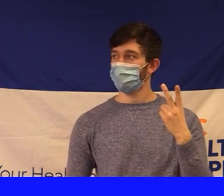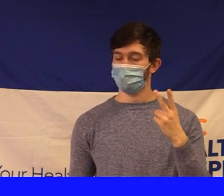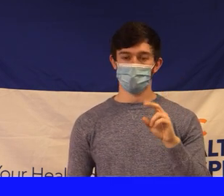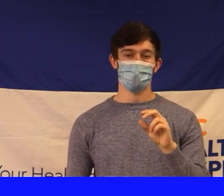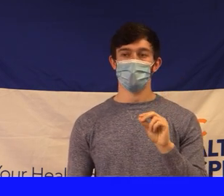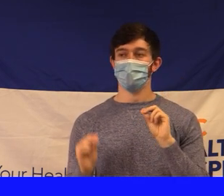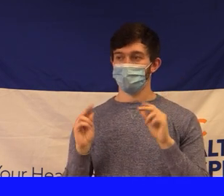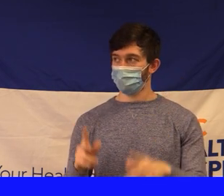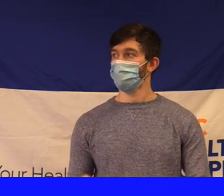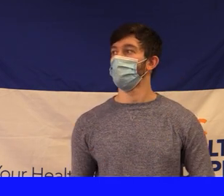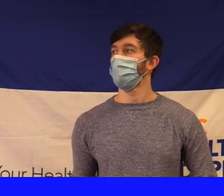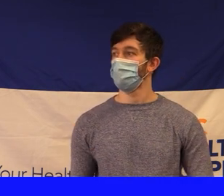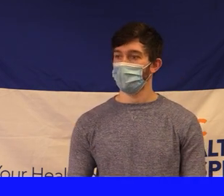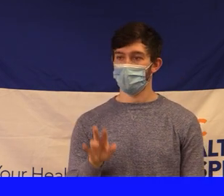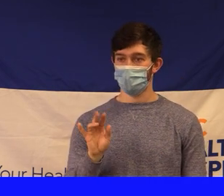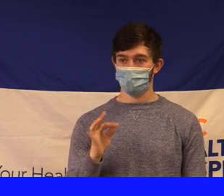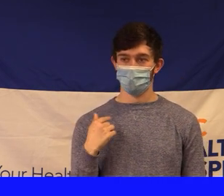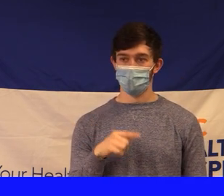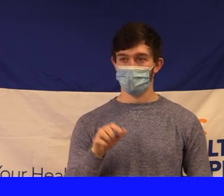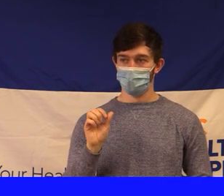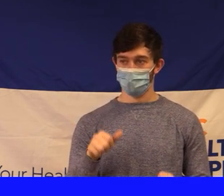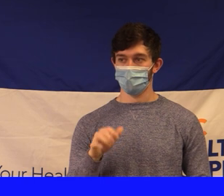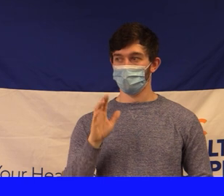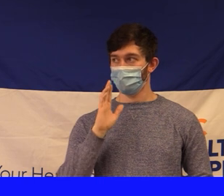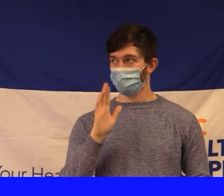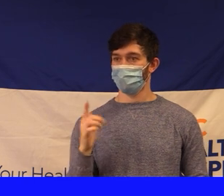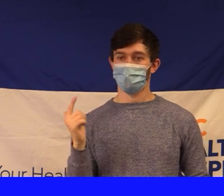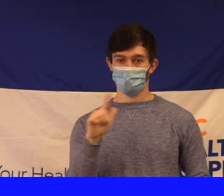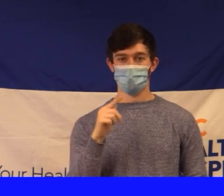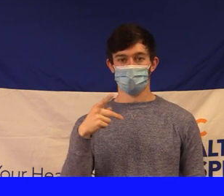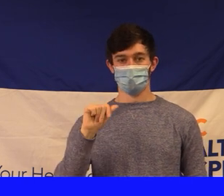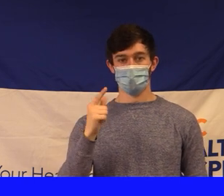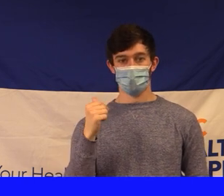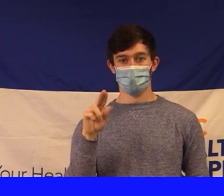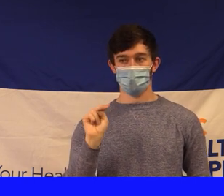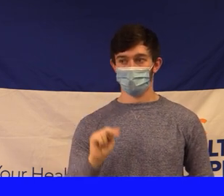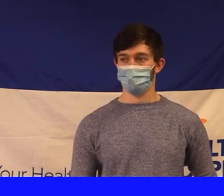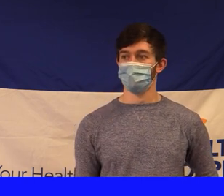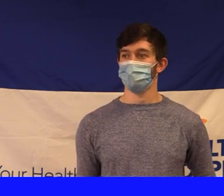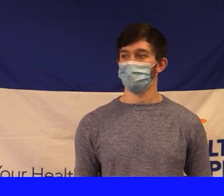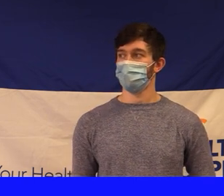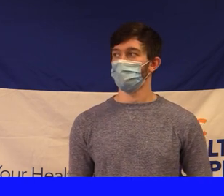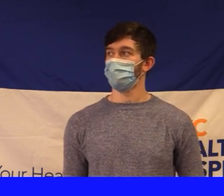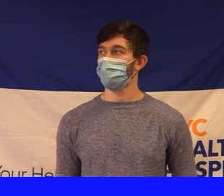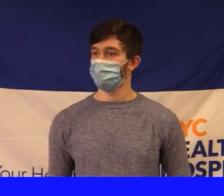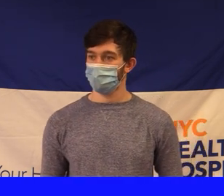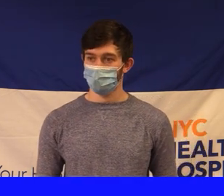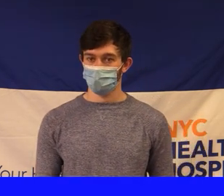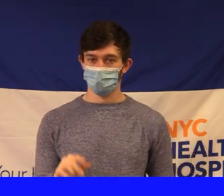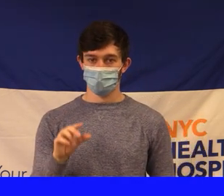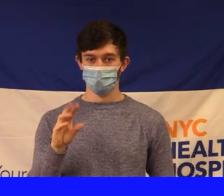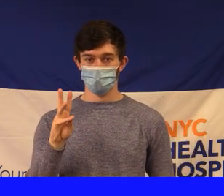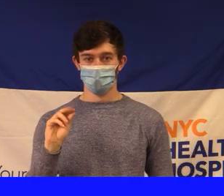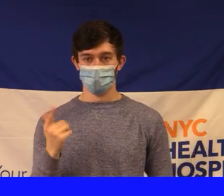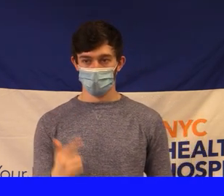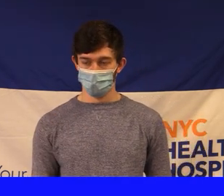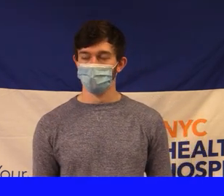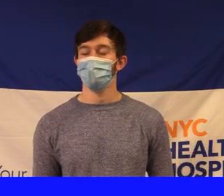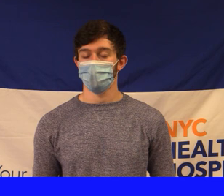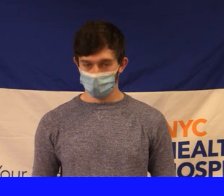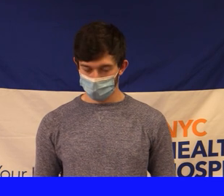Okay. Then if we can, let's do our roll. Dr. Pagan? Yes. Ms. Wong?